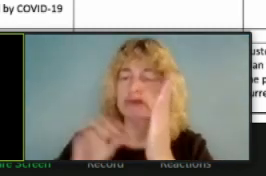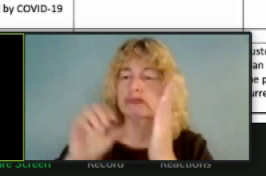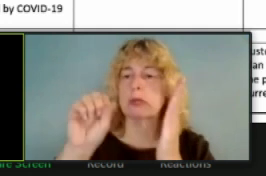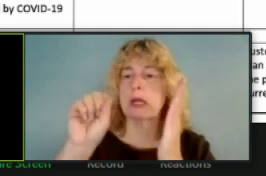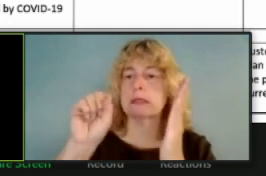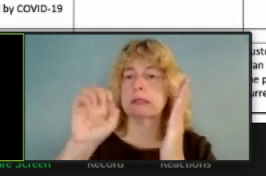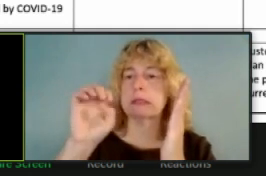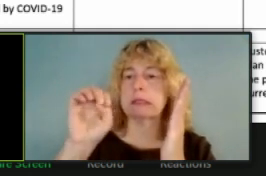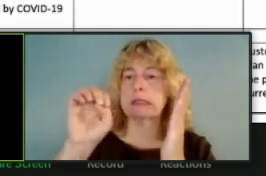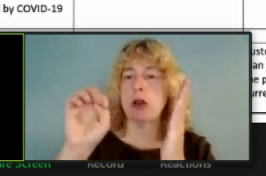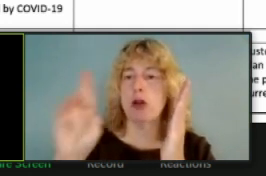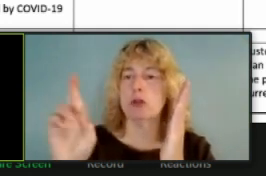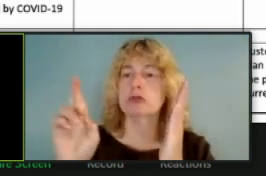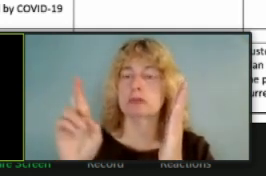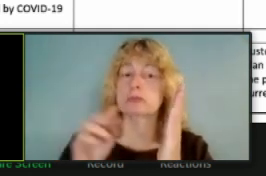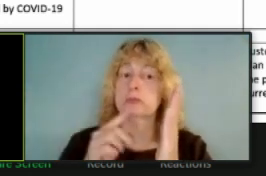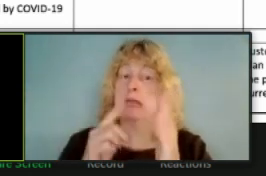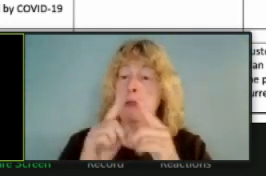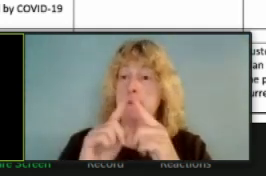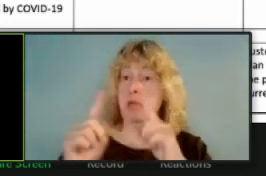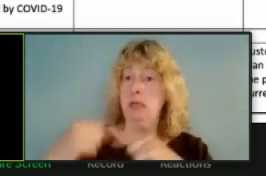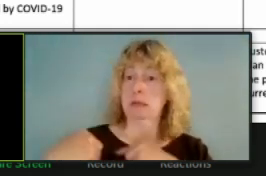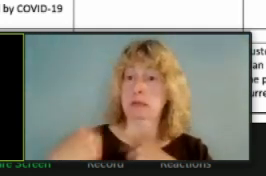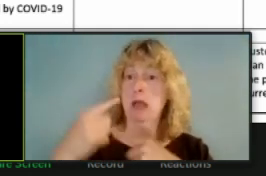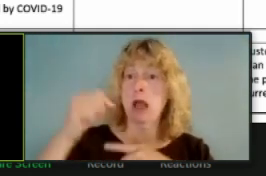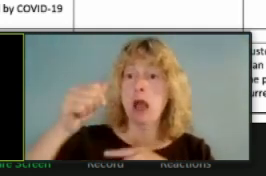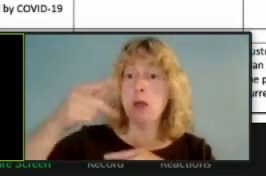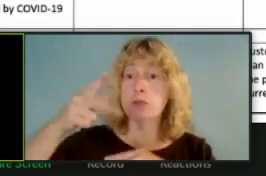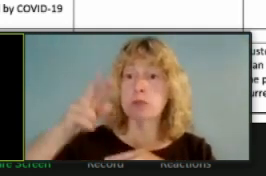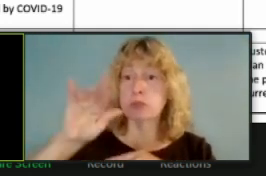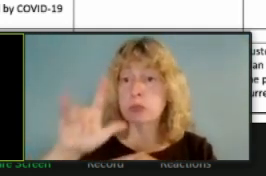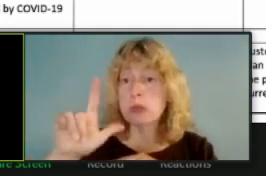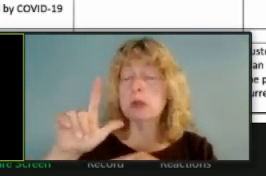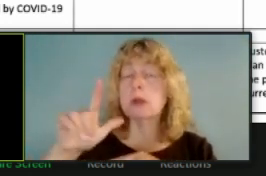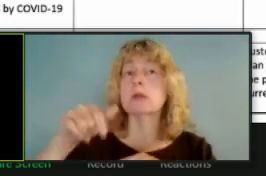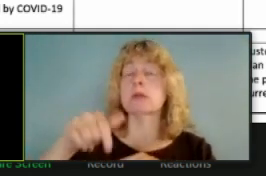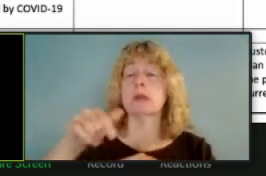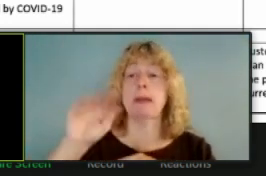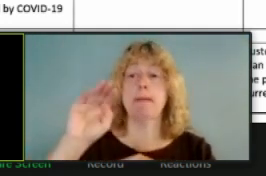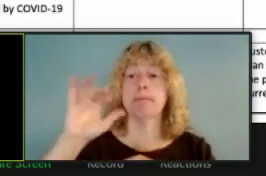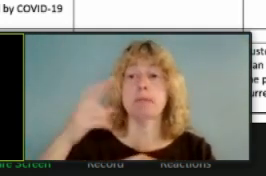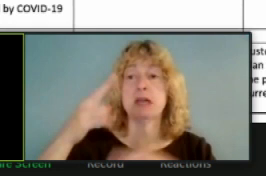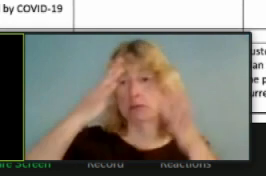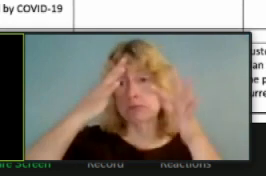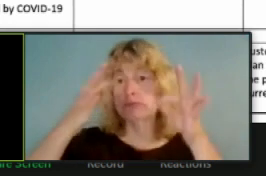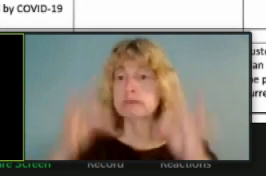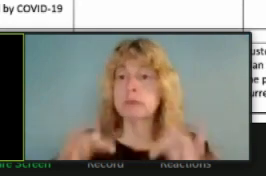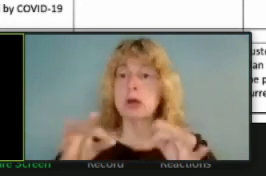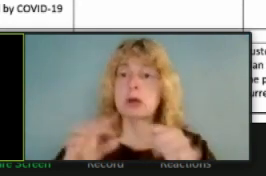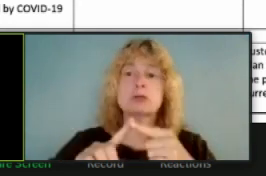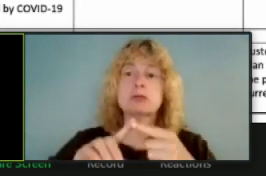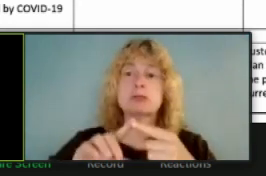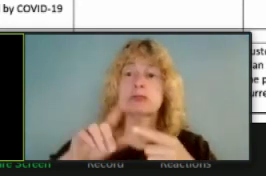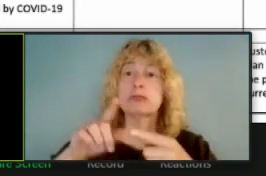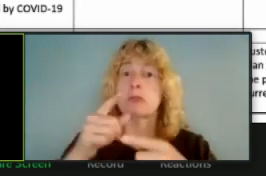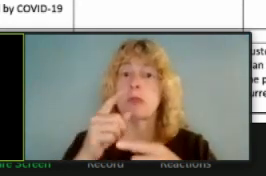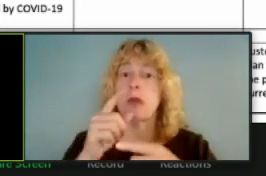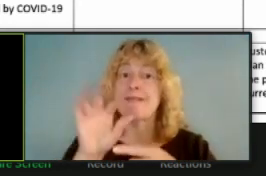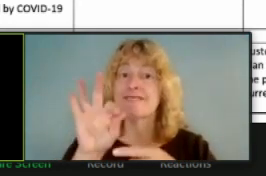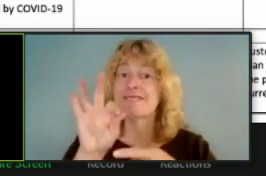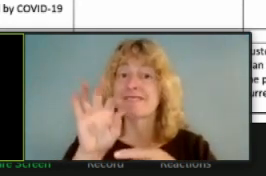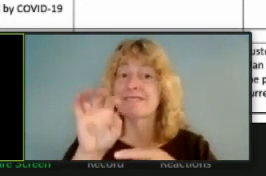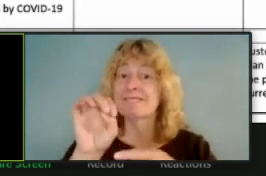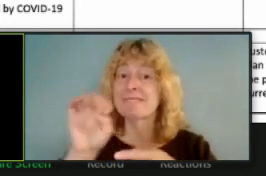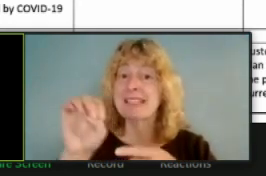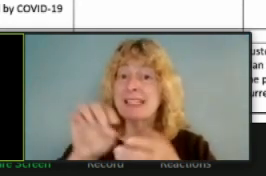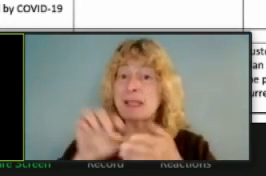actually, since April, the state decided to waive the annual fee amount. So they would tell you, you need